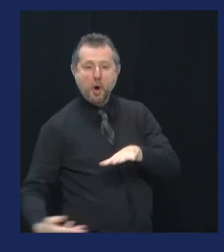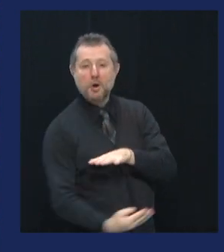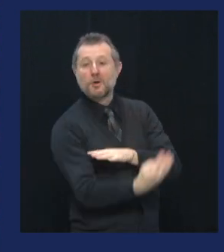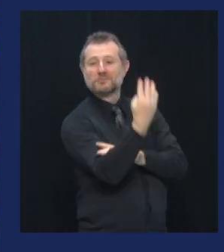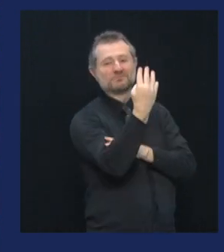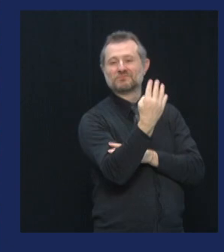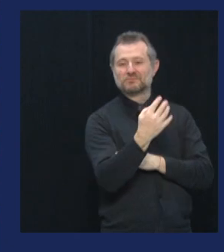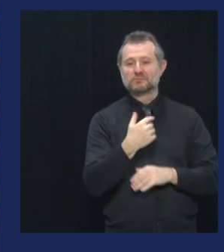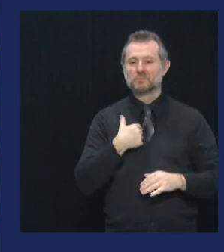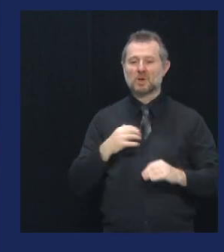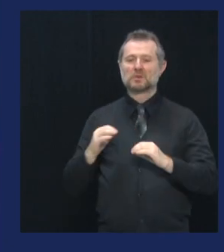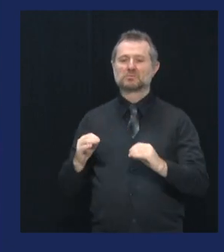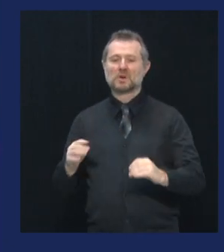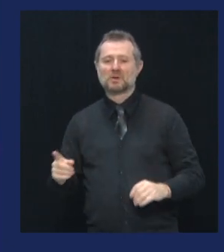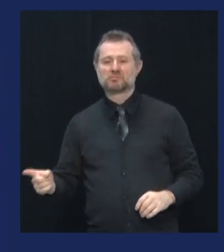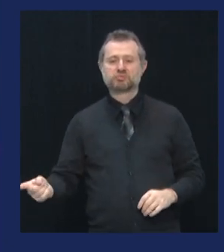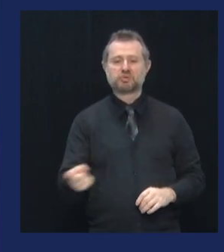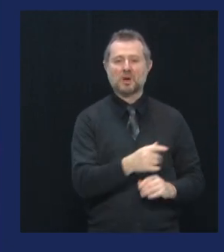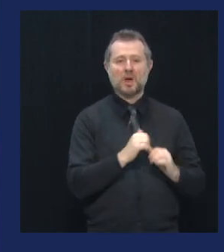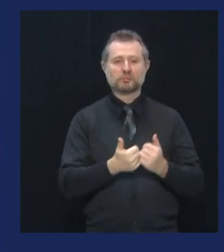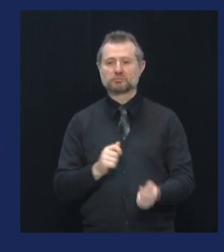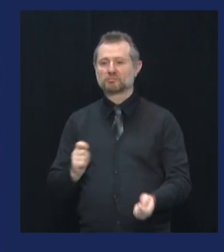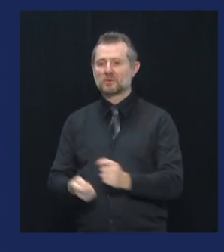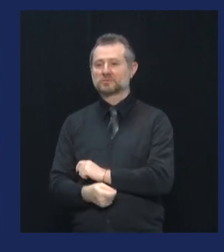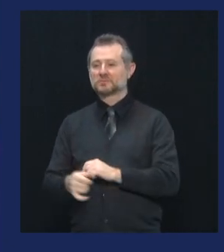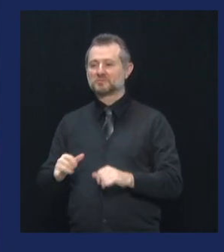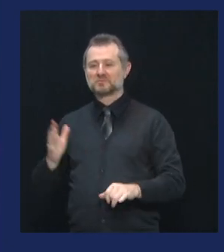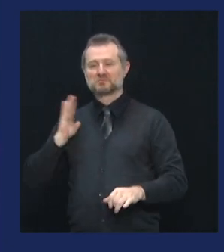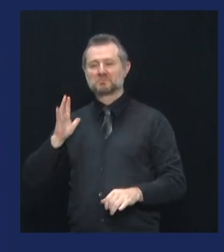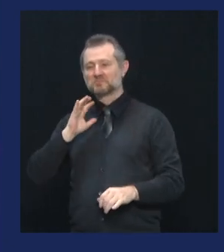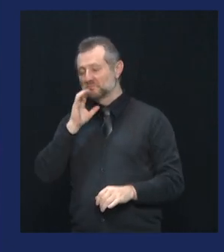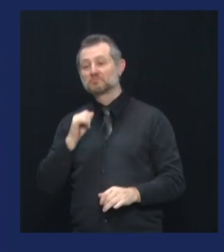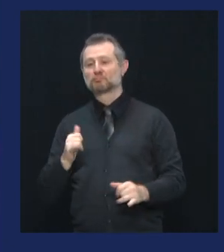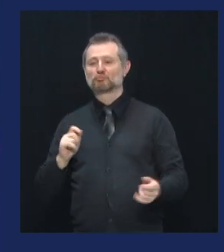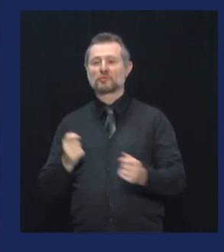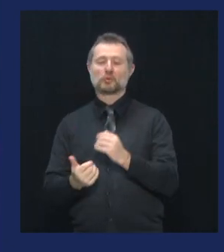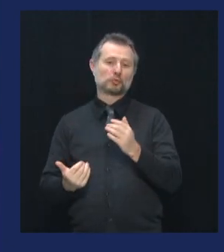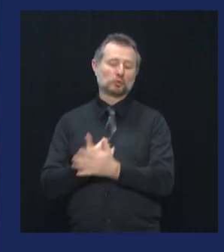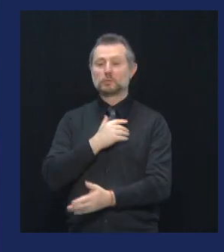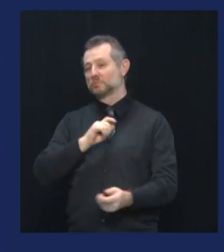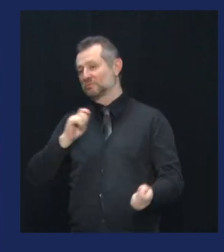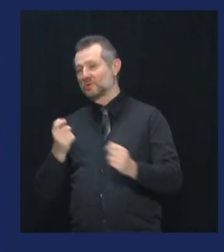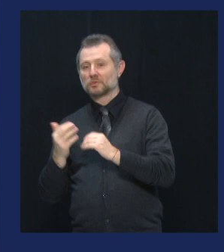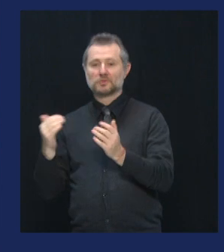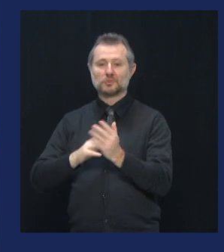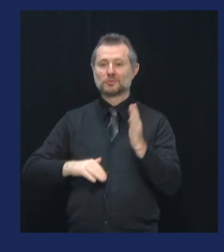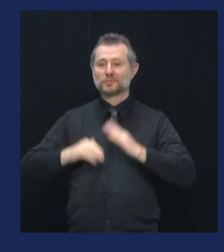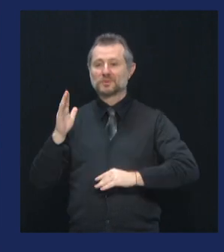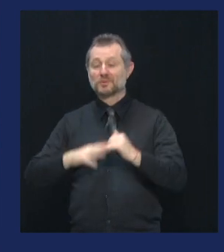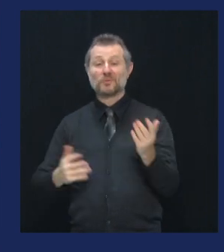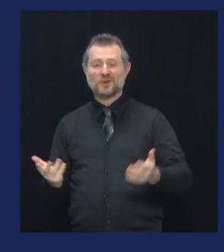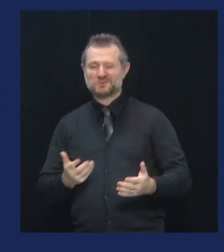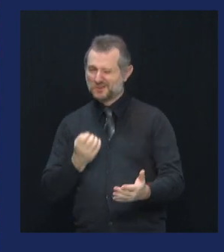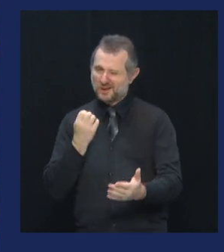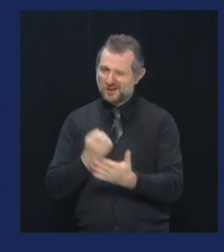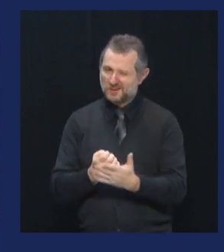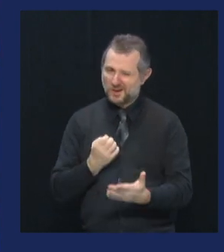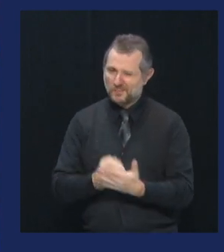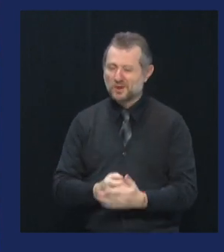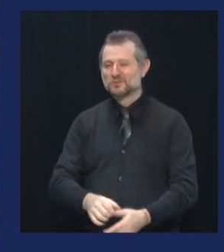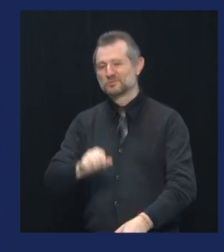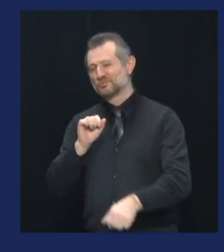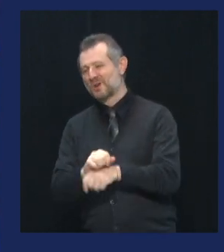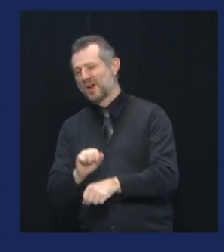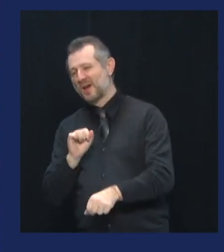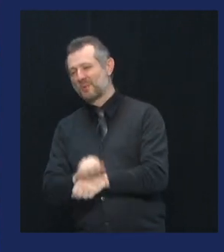our post-COVID reconstruction, we want to make sure economic opportunity reaches all New Yorkers. The